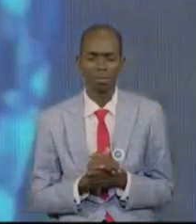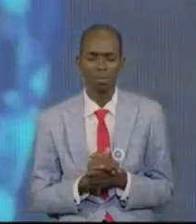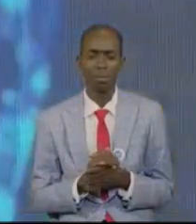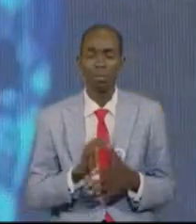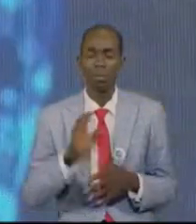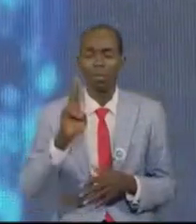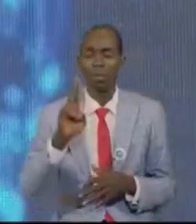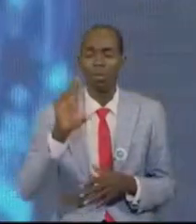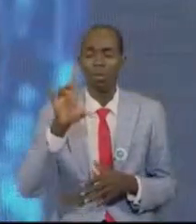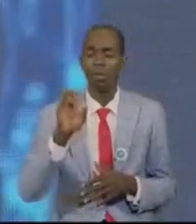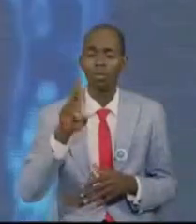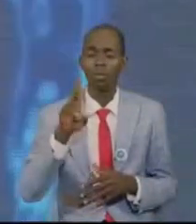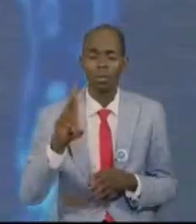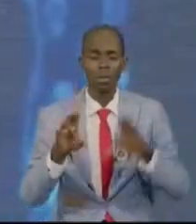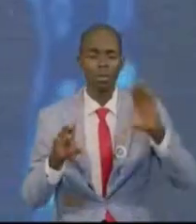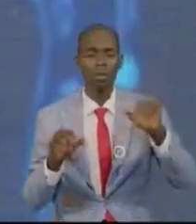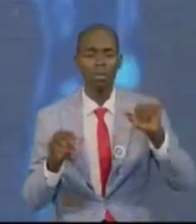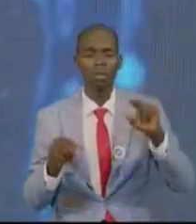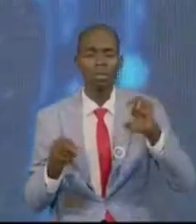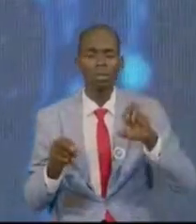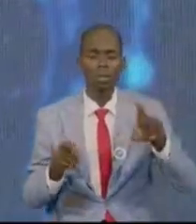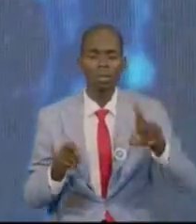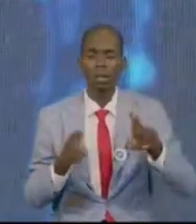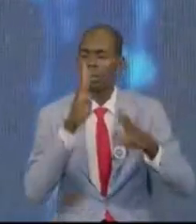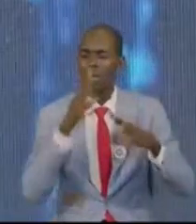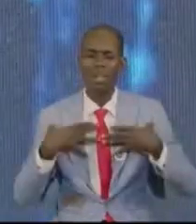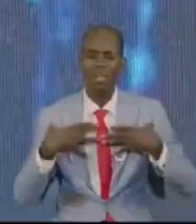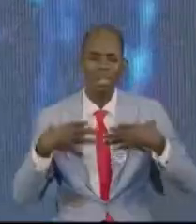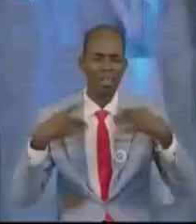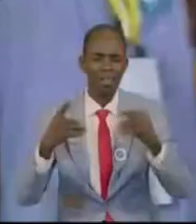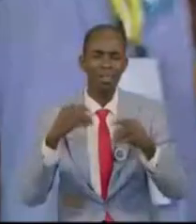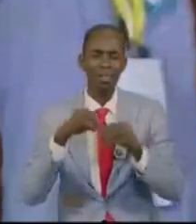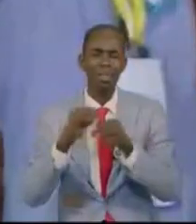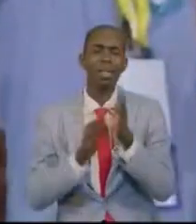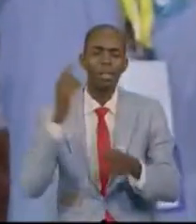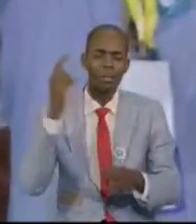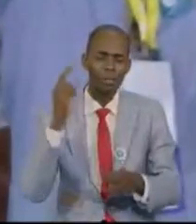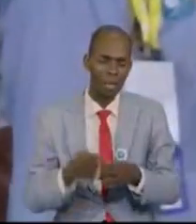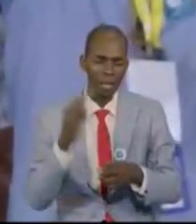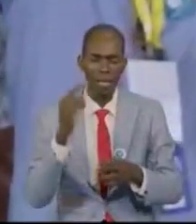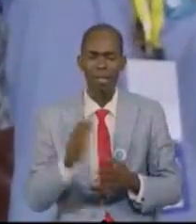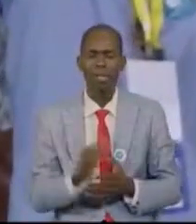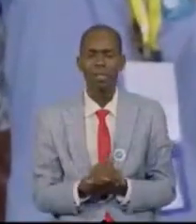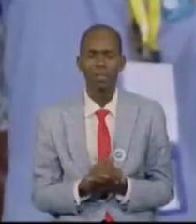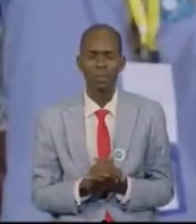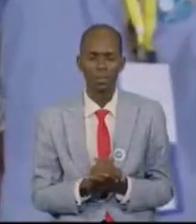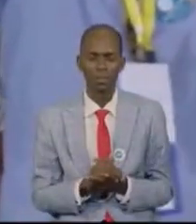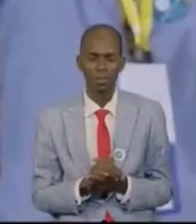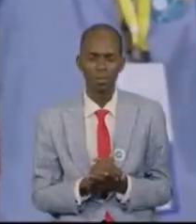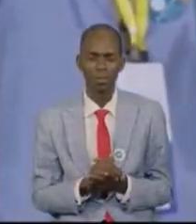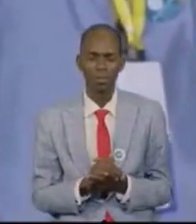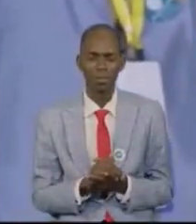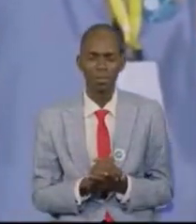Ulcer, cancer, be healed in Jesus' name.